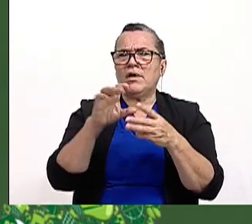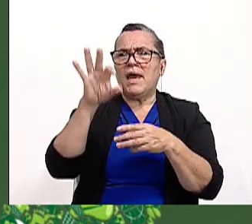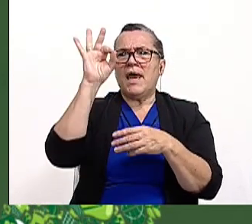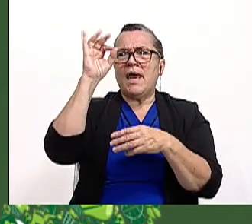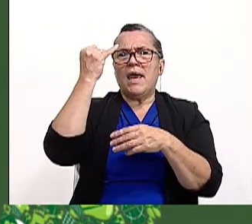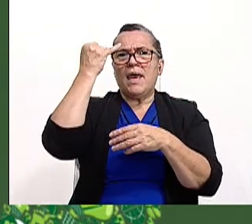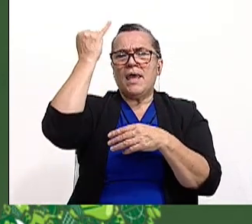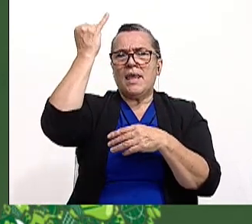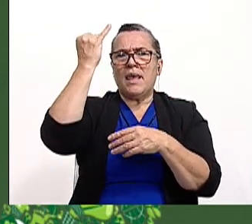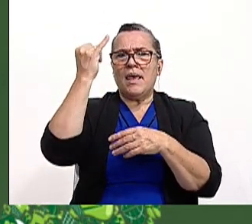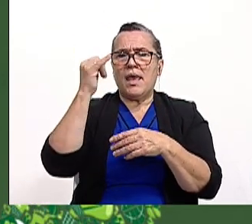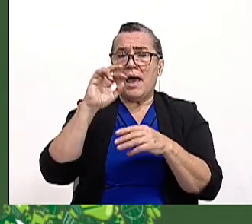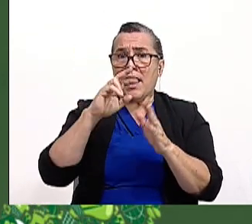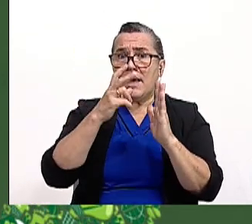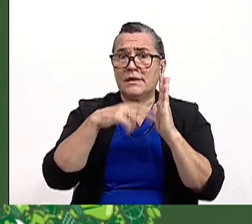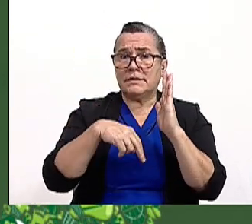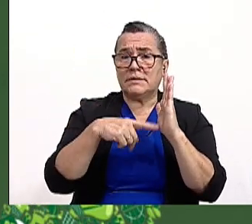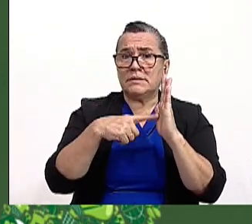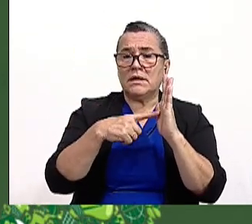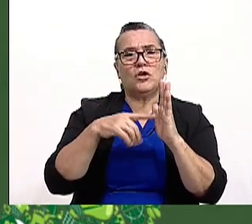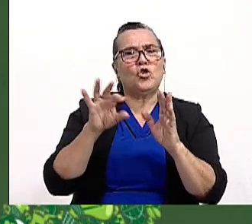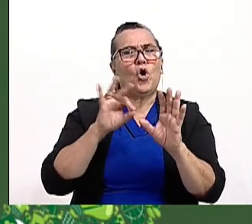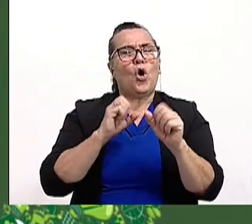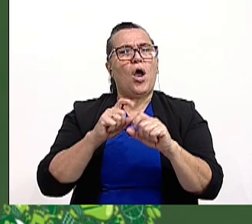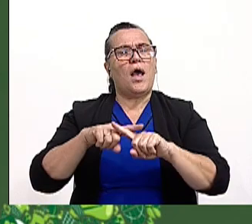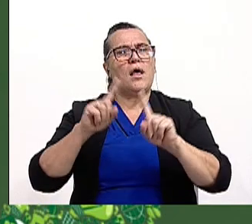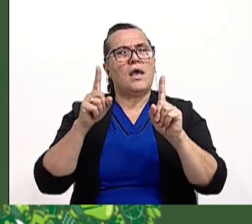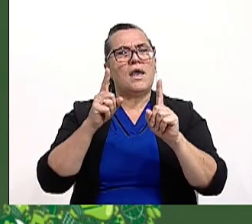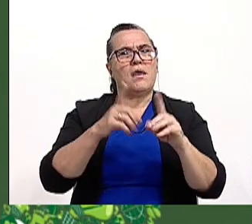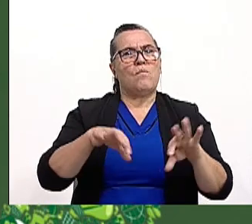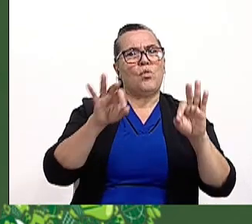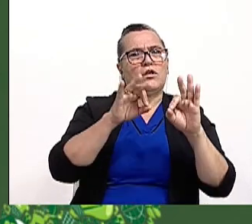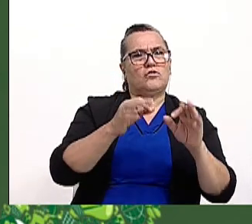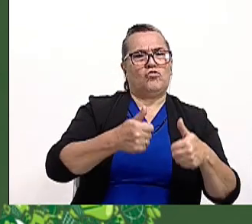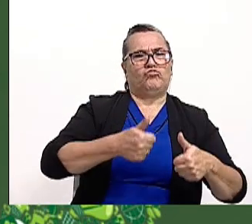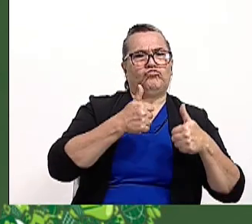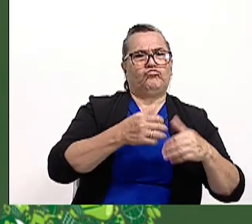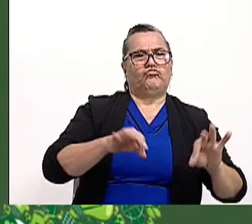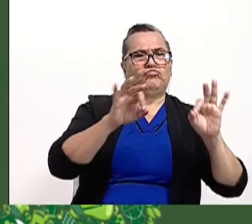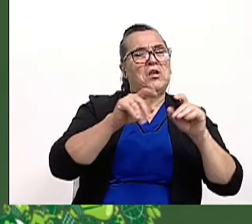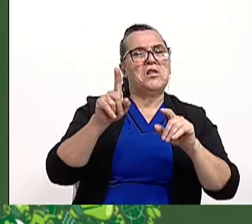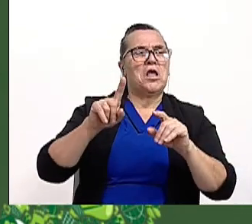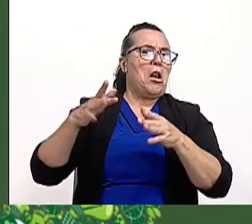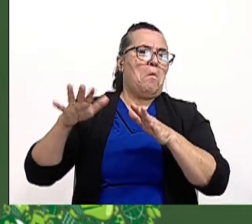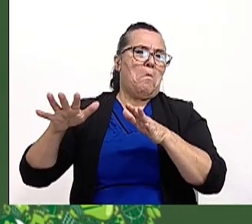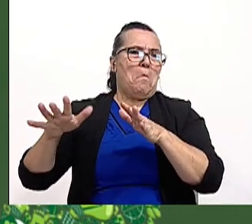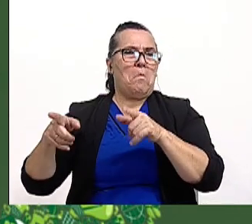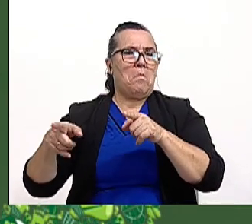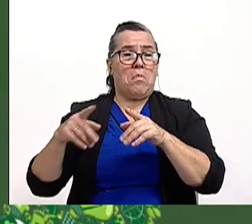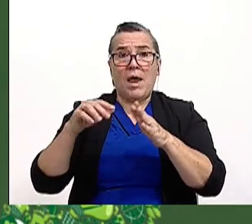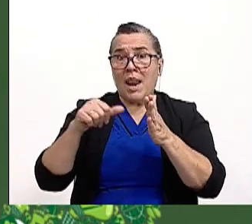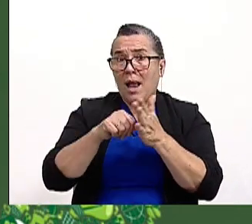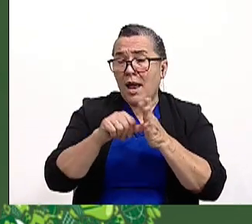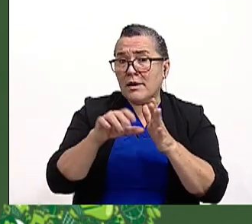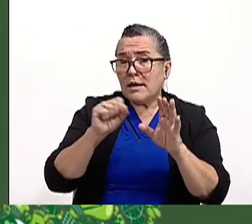this newsletter? Did I distinguish relevant information from non-relevant information in the newsletter?